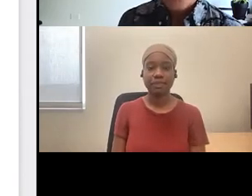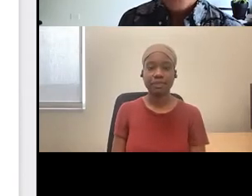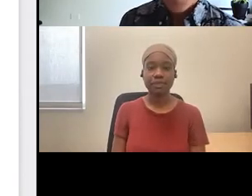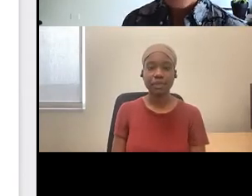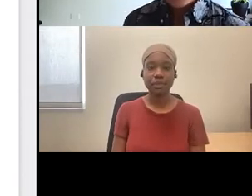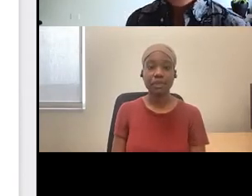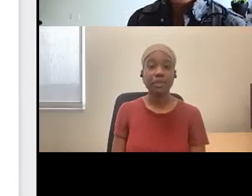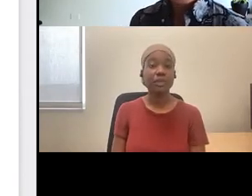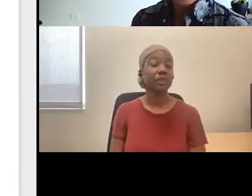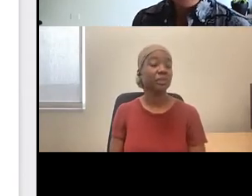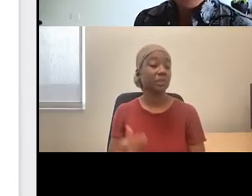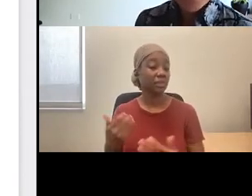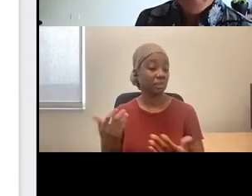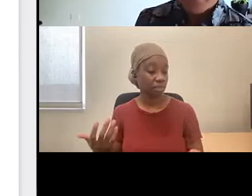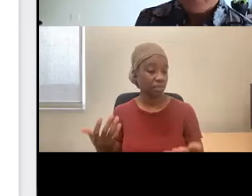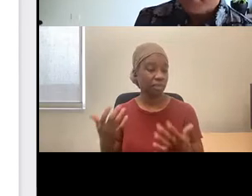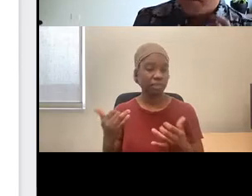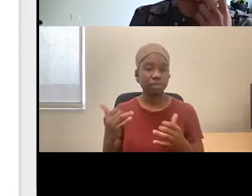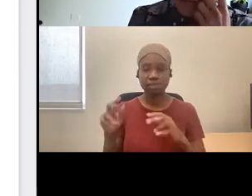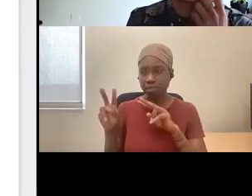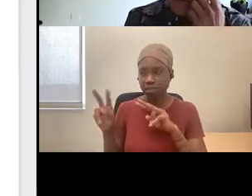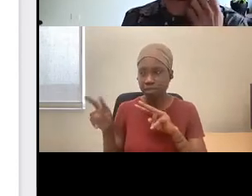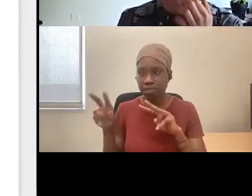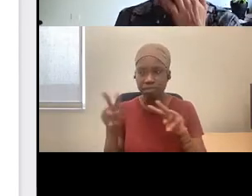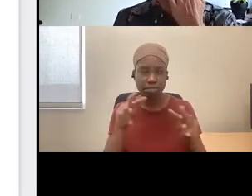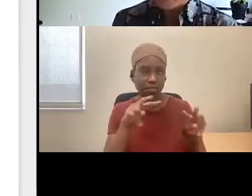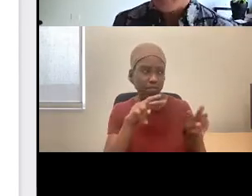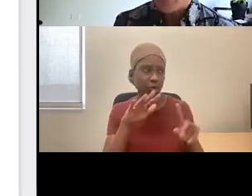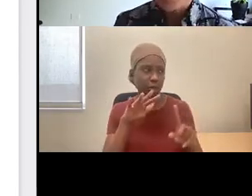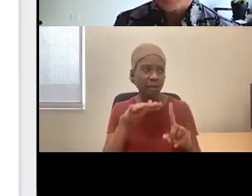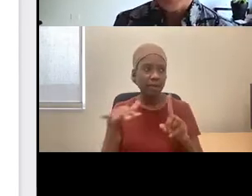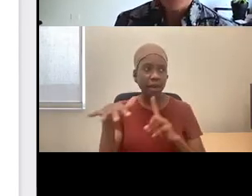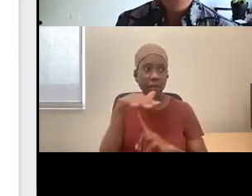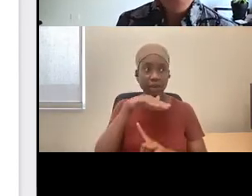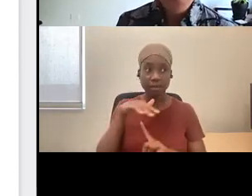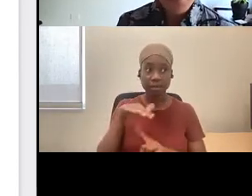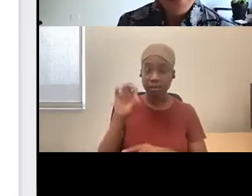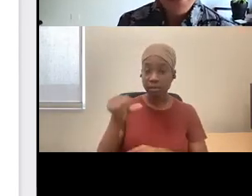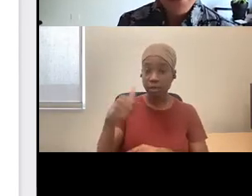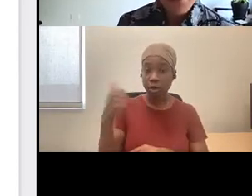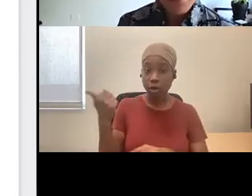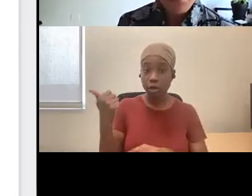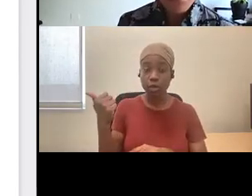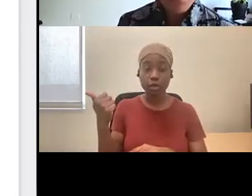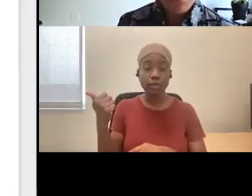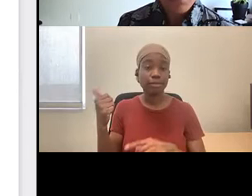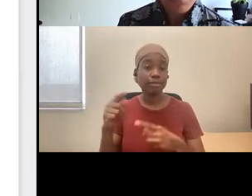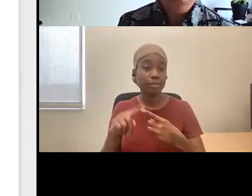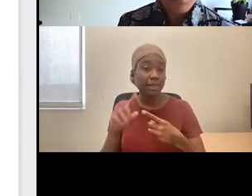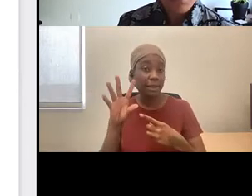So when, as you look around yourself, did you find any other cameras and microphones?